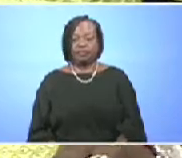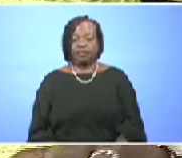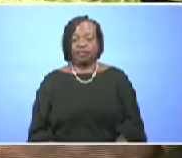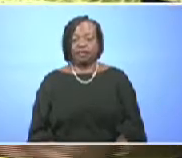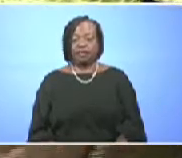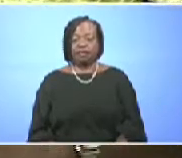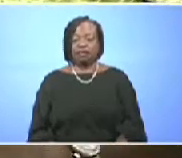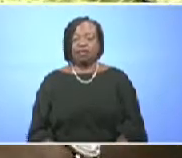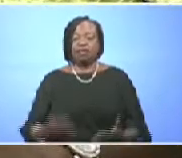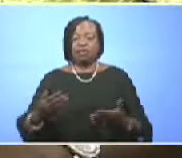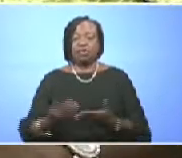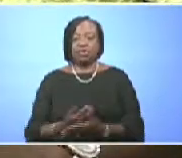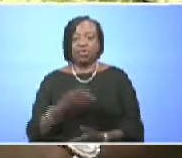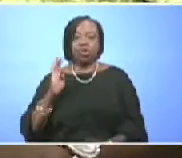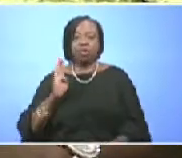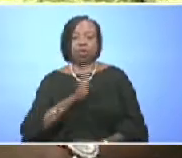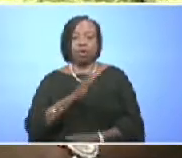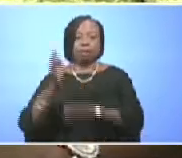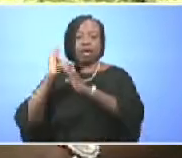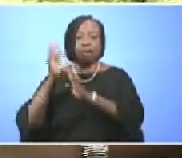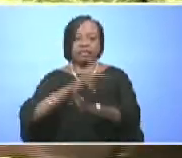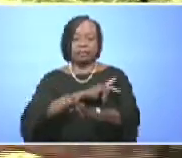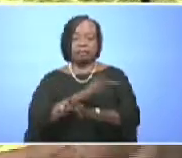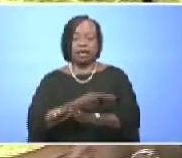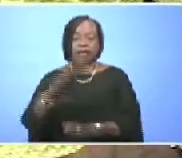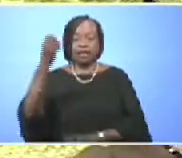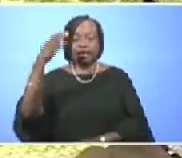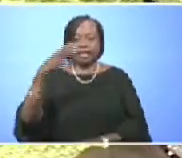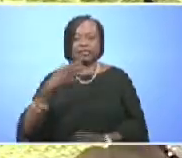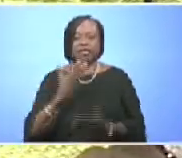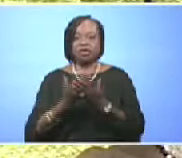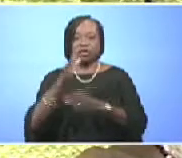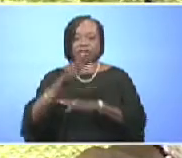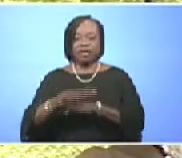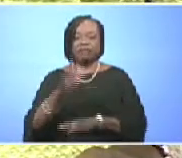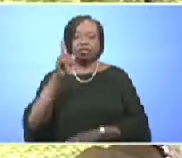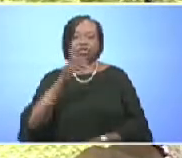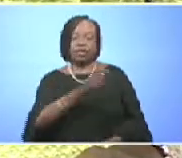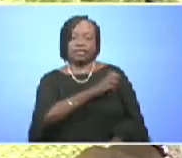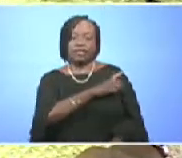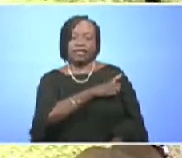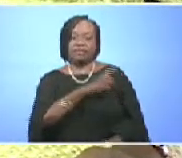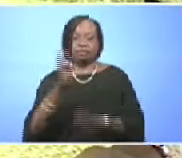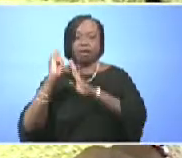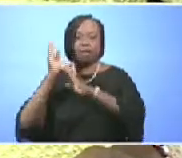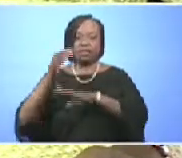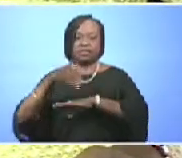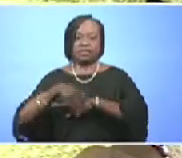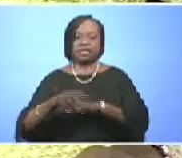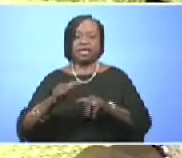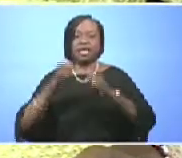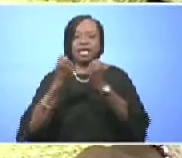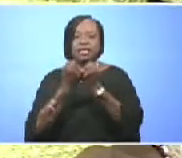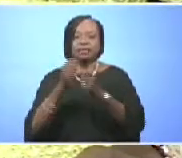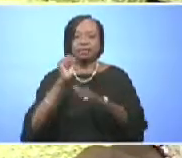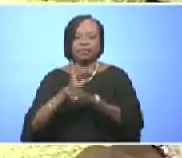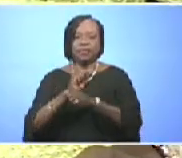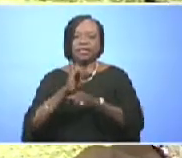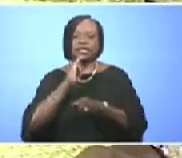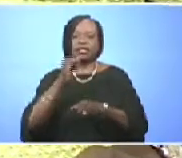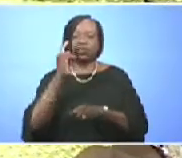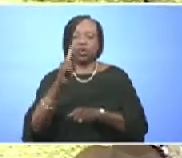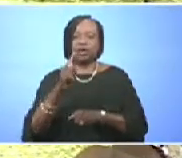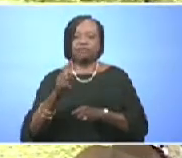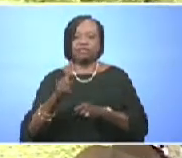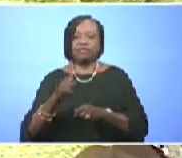A new board at Bahamas Power and Light. Good evening, everyone. I'm LaDawn Davis, and this is the Bahamas Tonight. Teamwork is one of the things Public